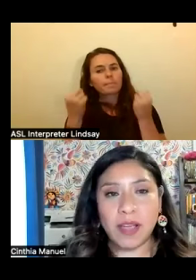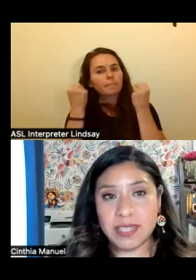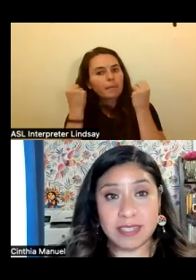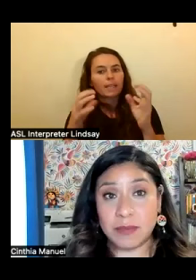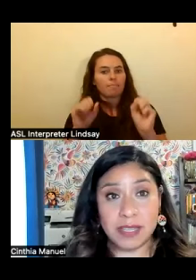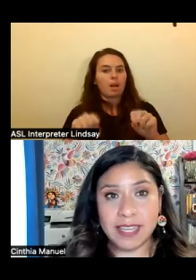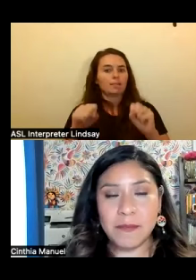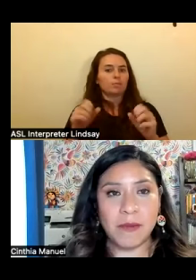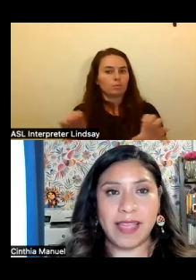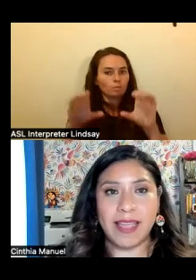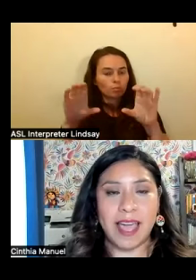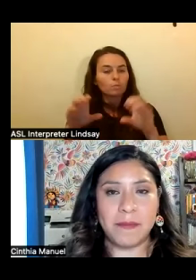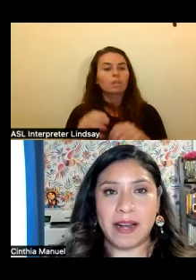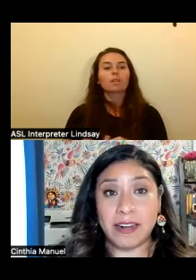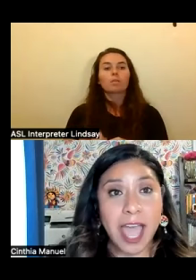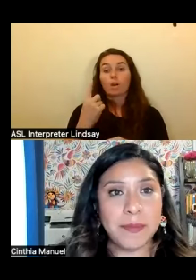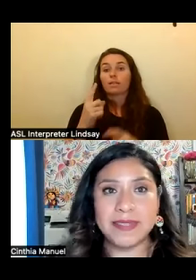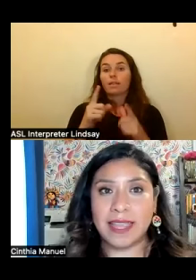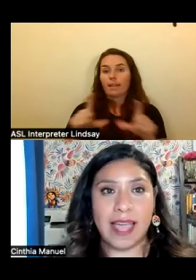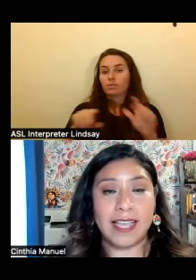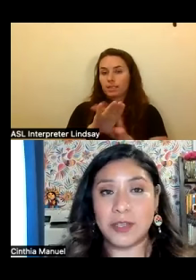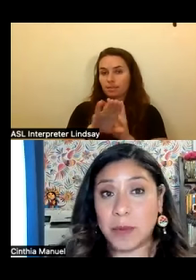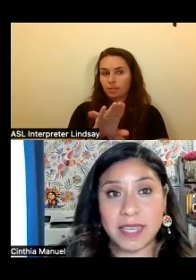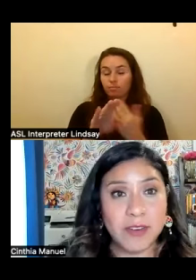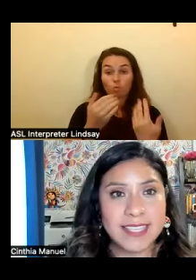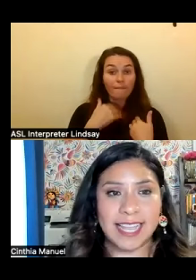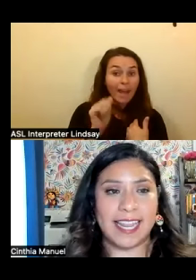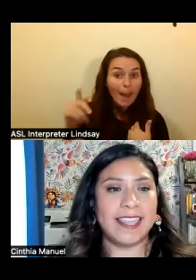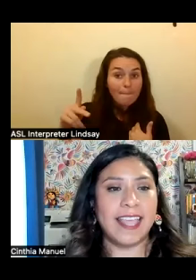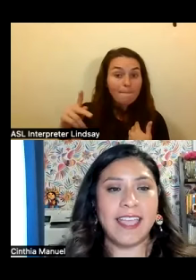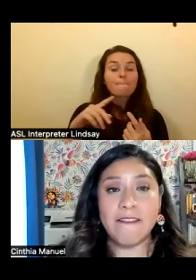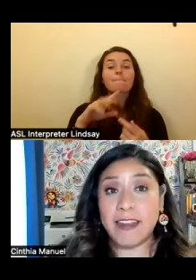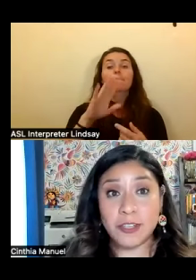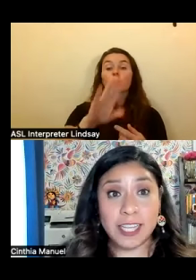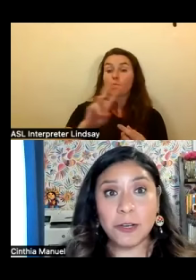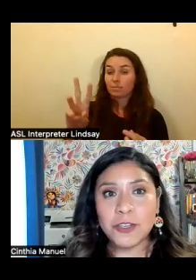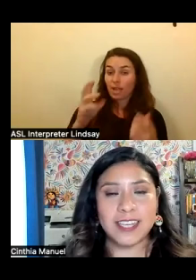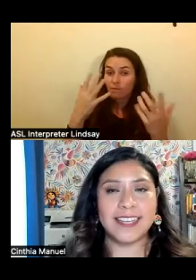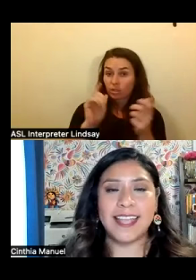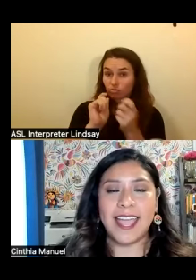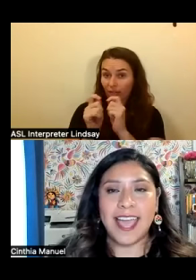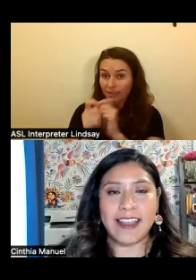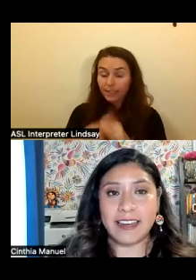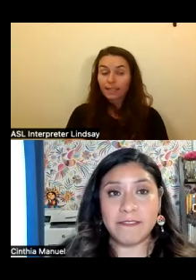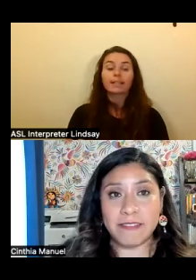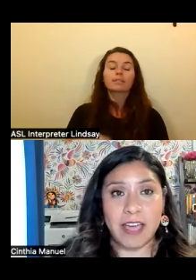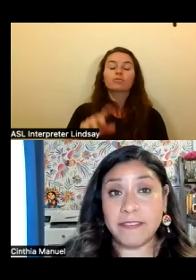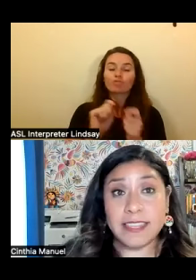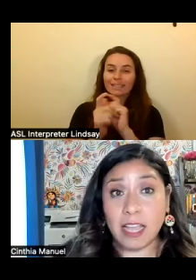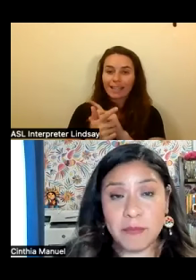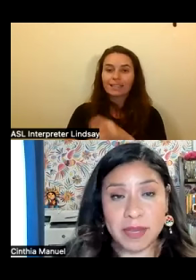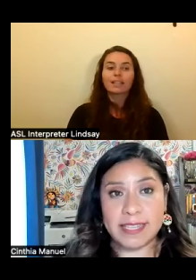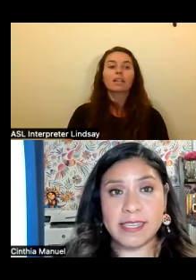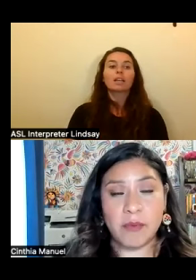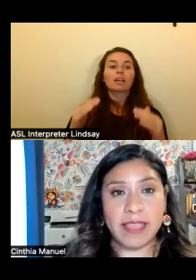One, language accessibility, right? Are there apps? Is your website translated? Financial inclusion. Are there